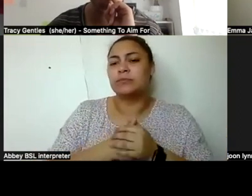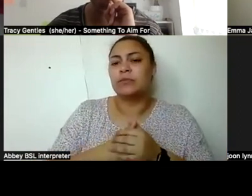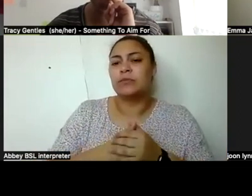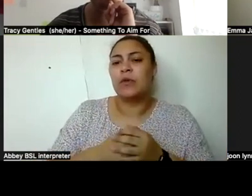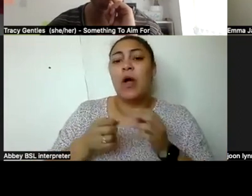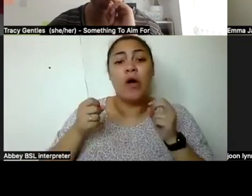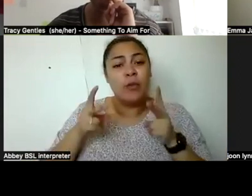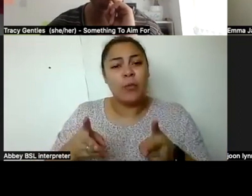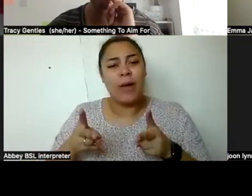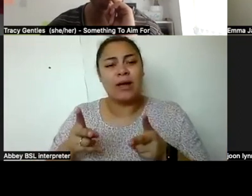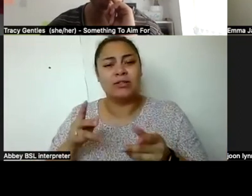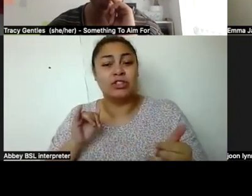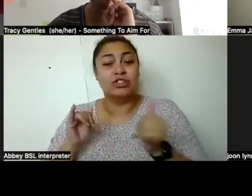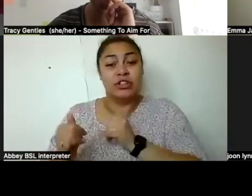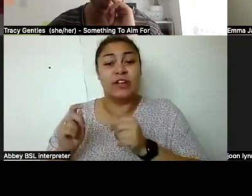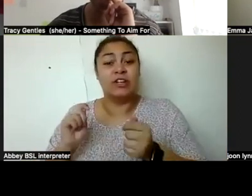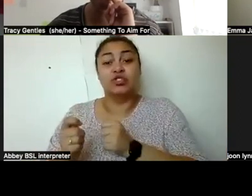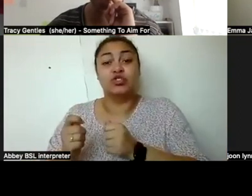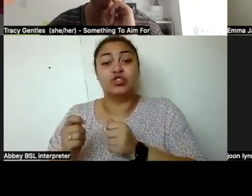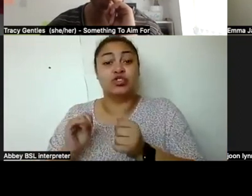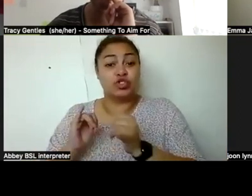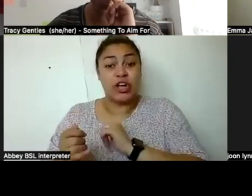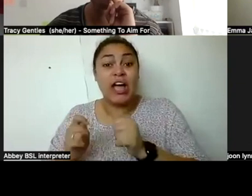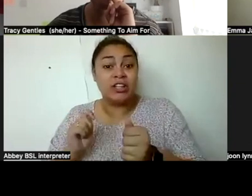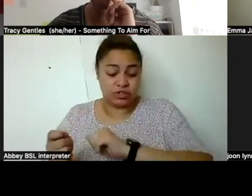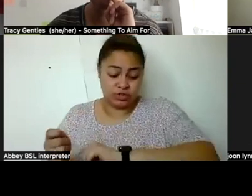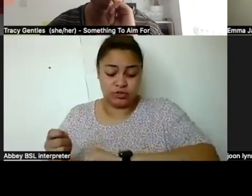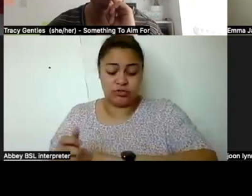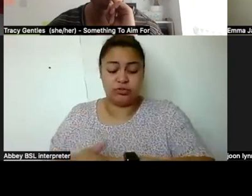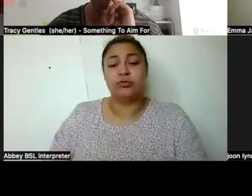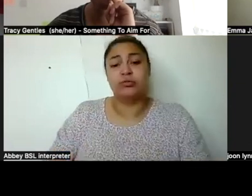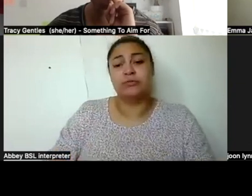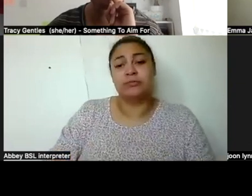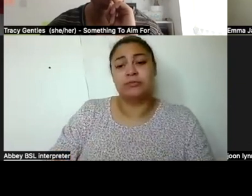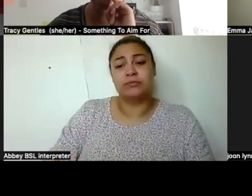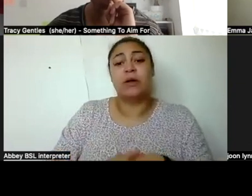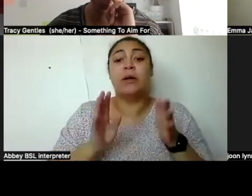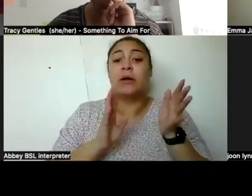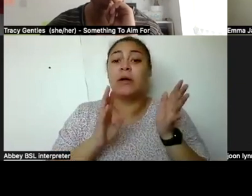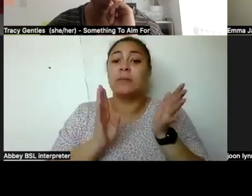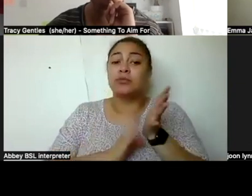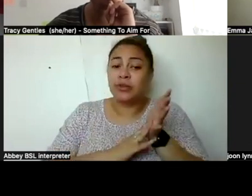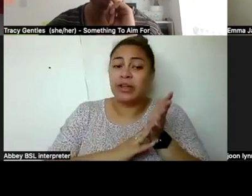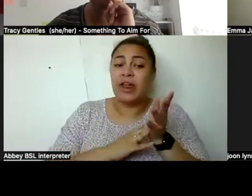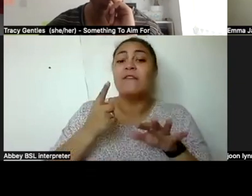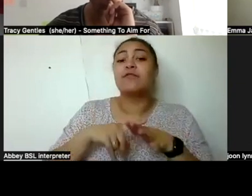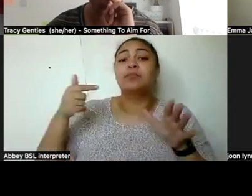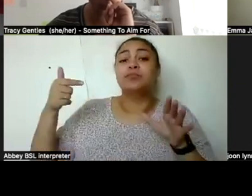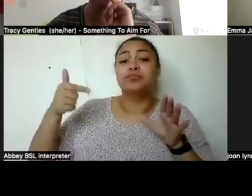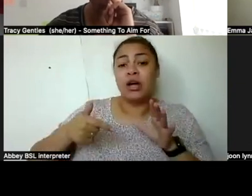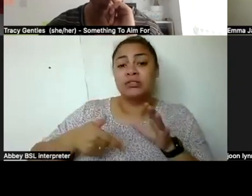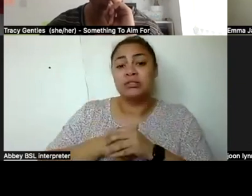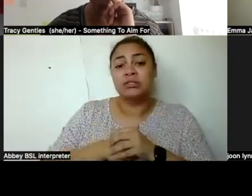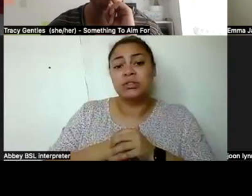ways of shifting and transforming them. So Marina Norris from Brighton talked about, really, let's